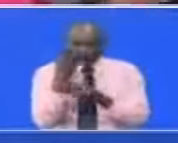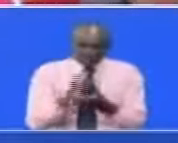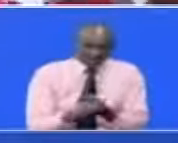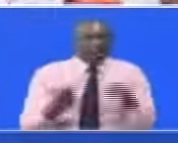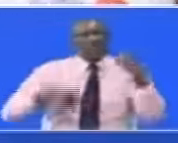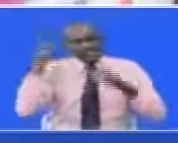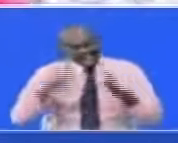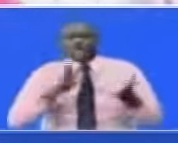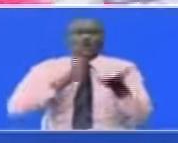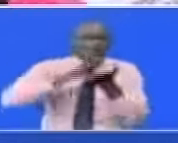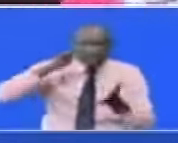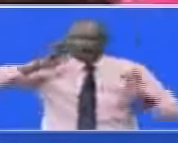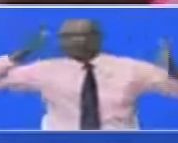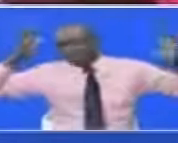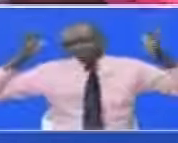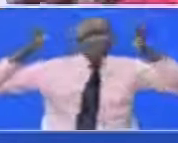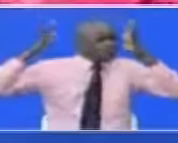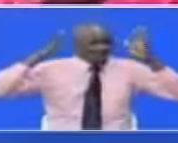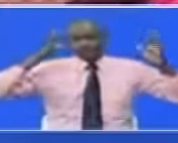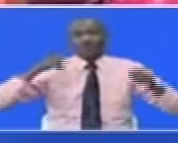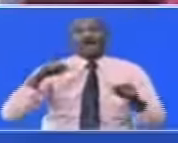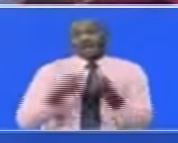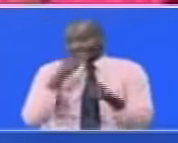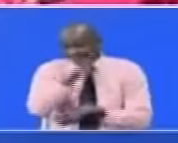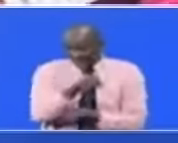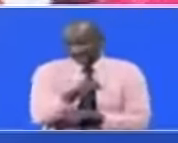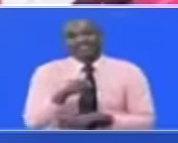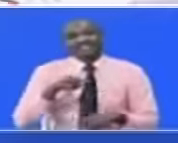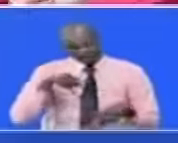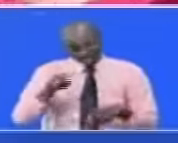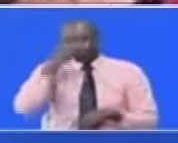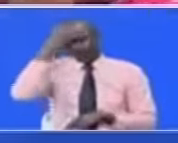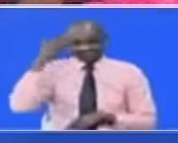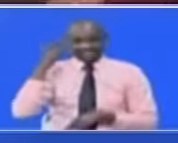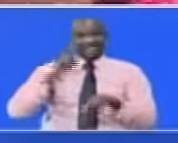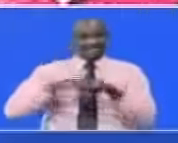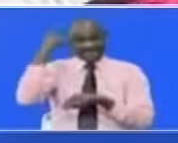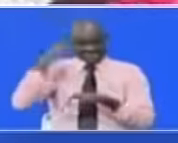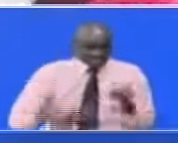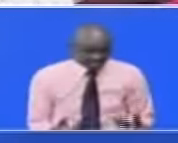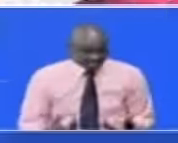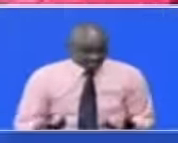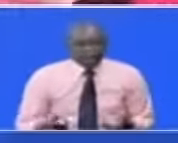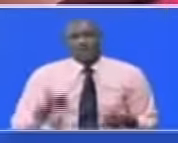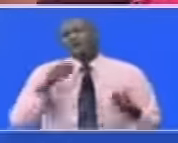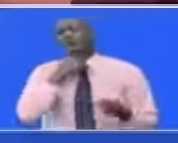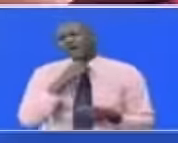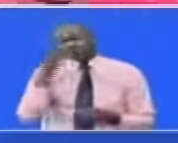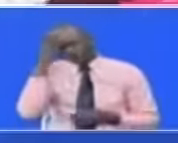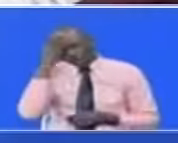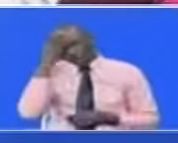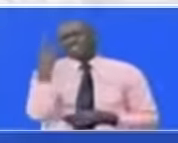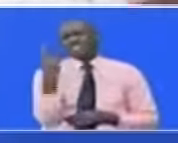are glorified and praises heaped on them, and soon that is forgotten. Rarely do people get to know how the KCPE